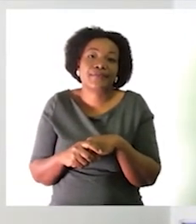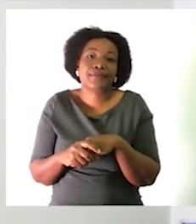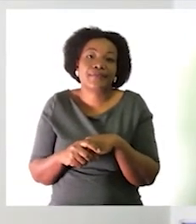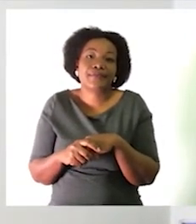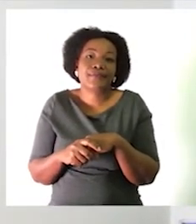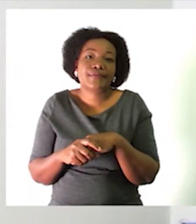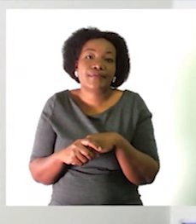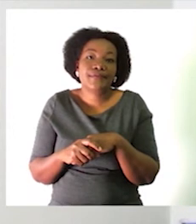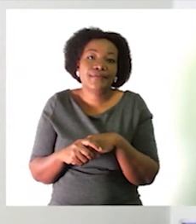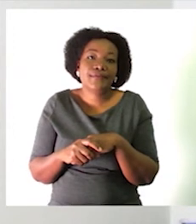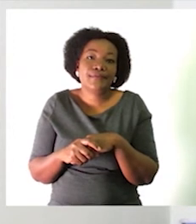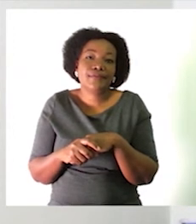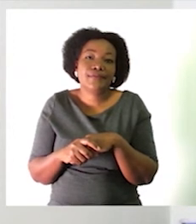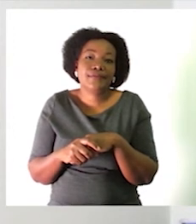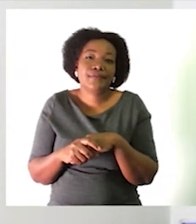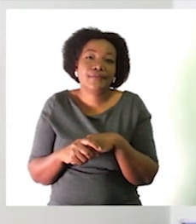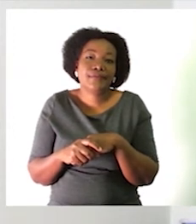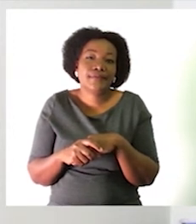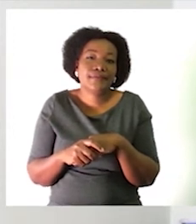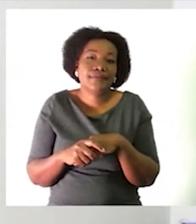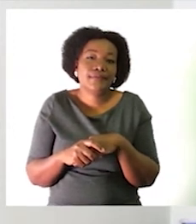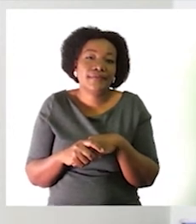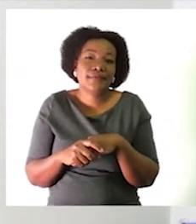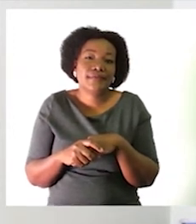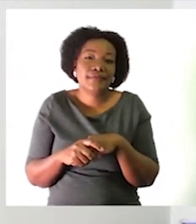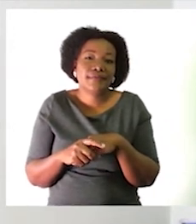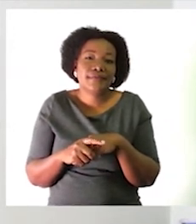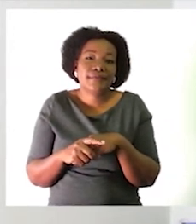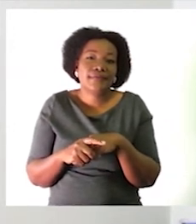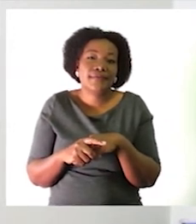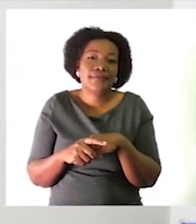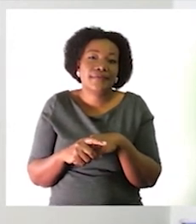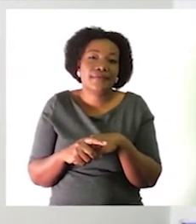Okay, let's have, what if we have